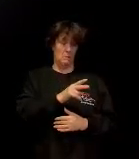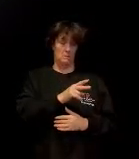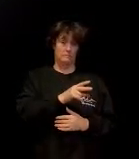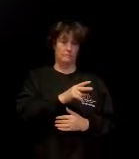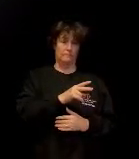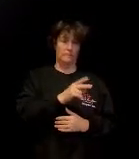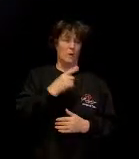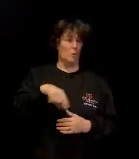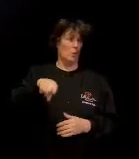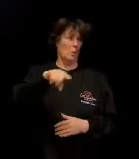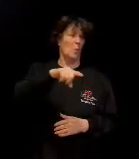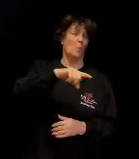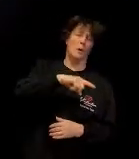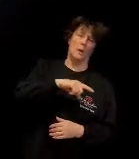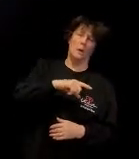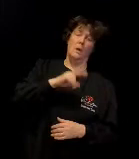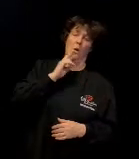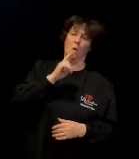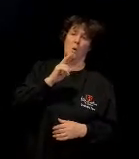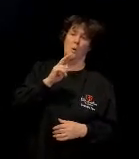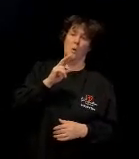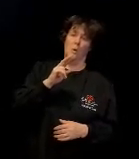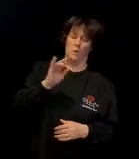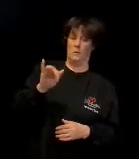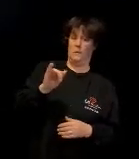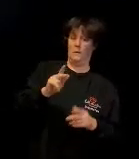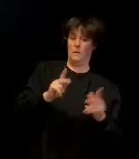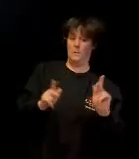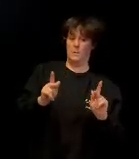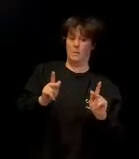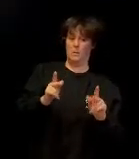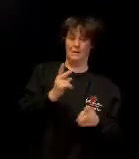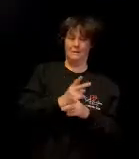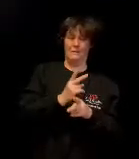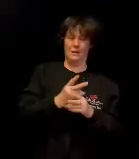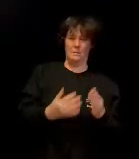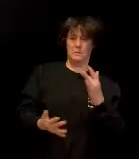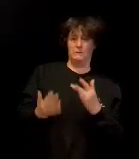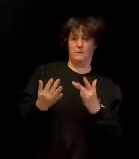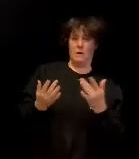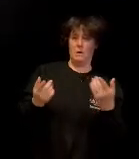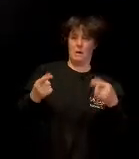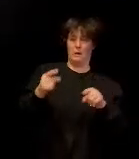know, we are those people that keeps the fire going for the Lord.